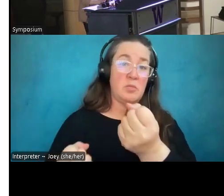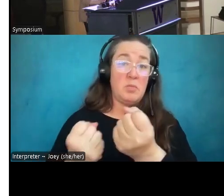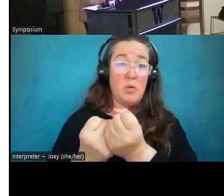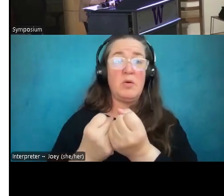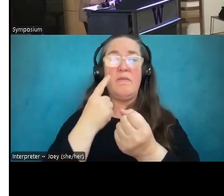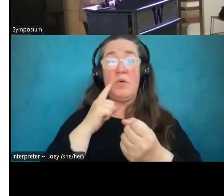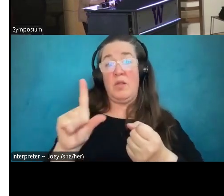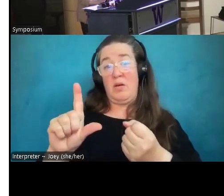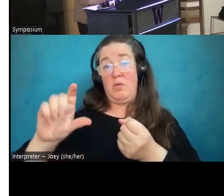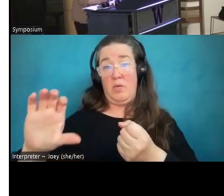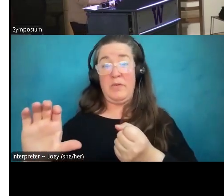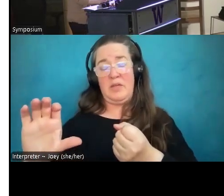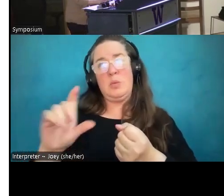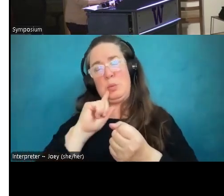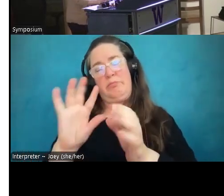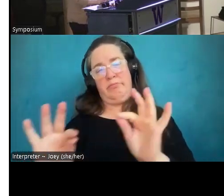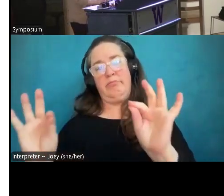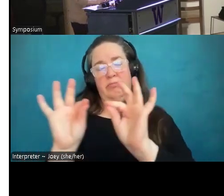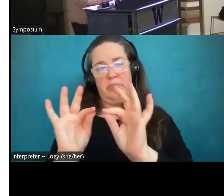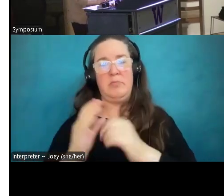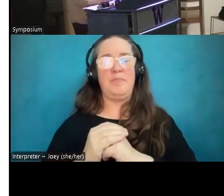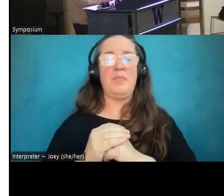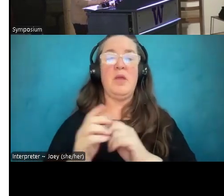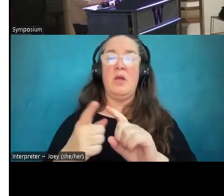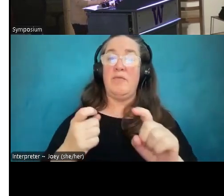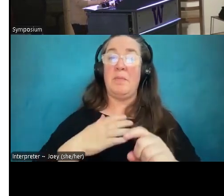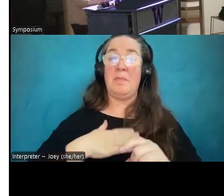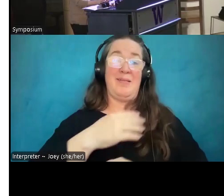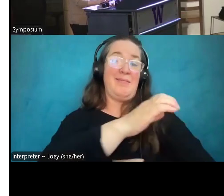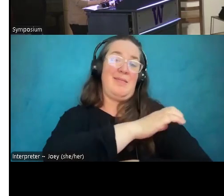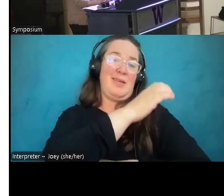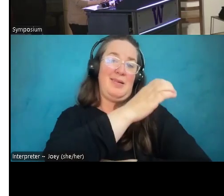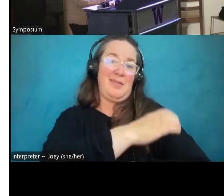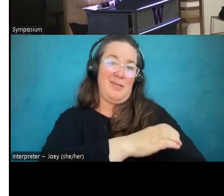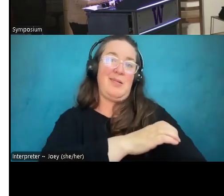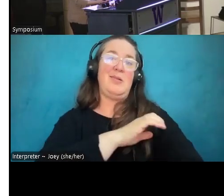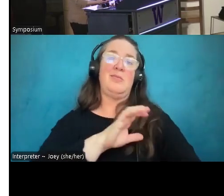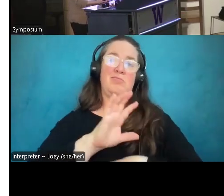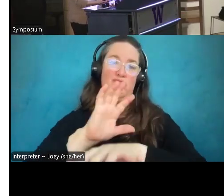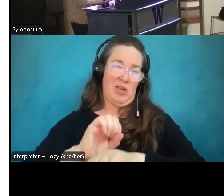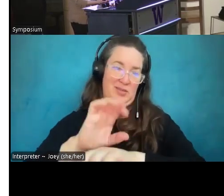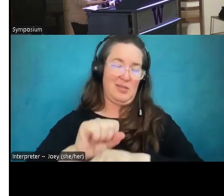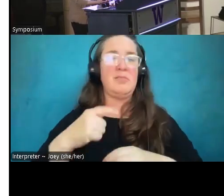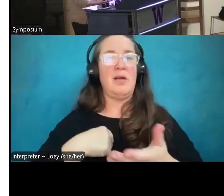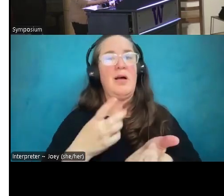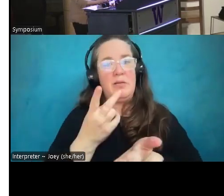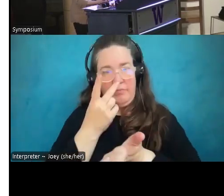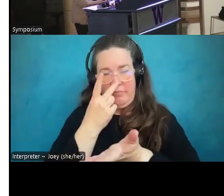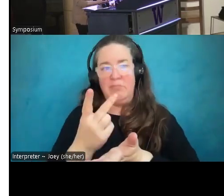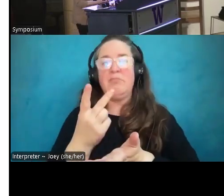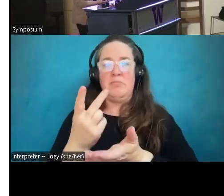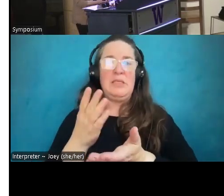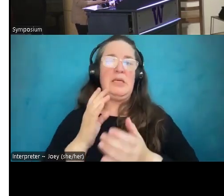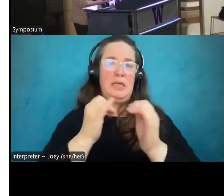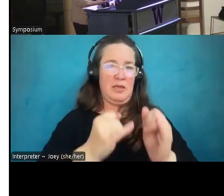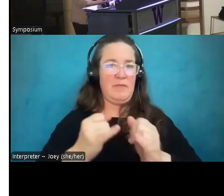So from my clinical practice, I hear about individuals' experiences with long COVID, which frequently center around